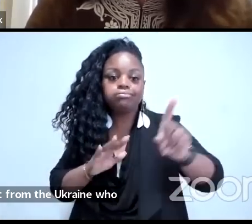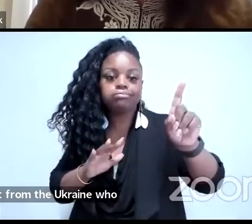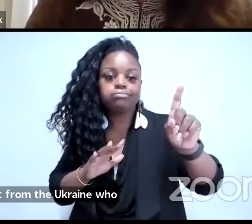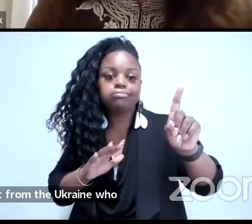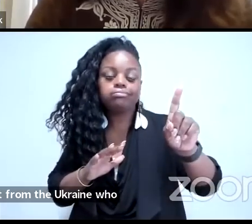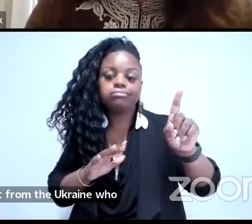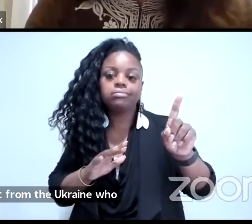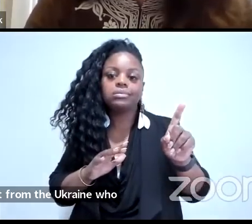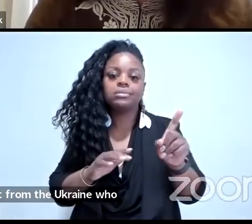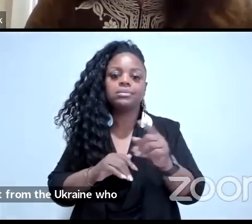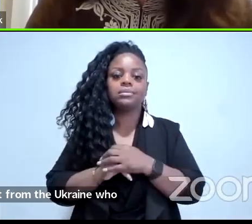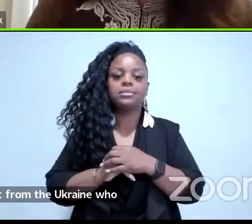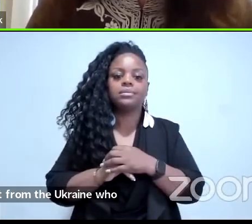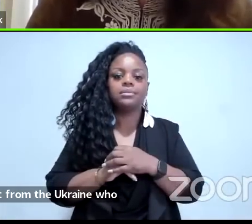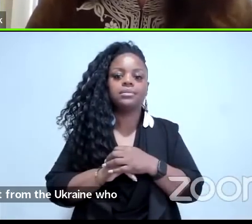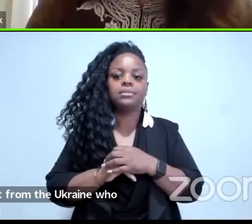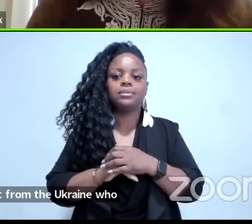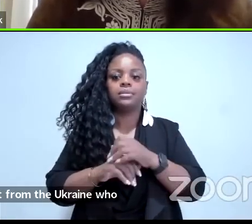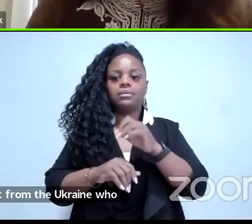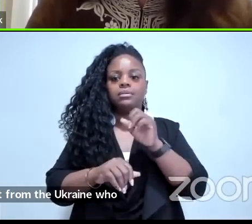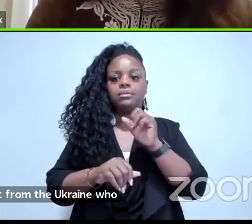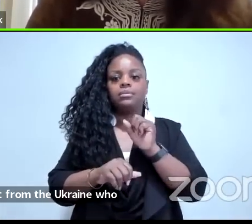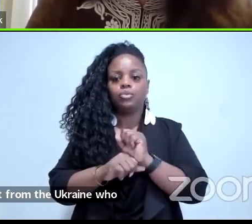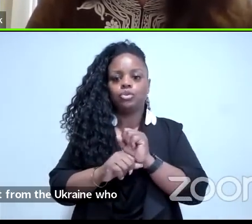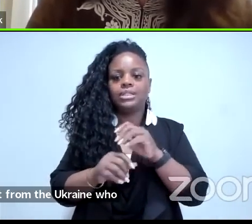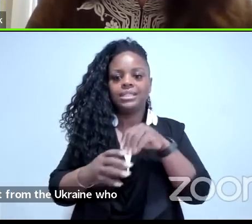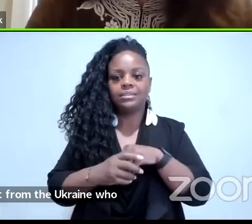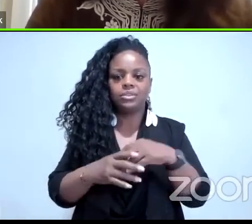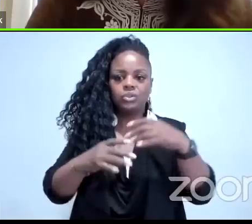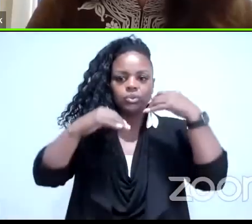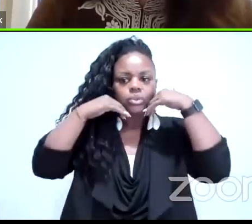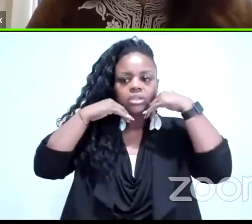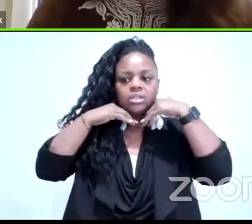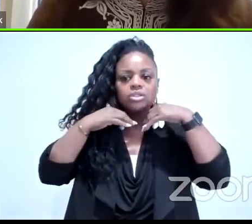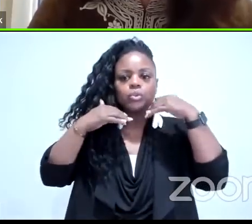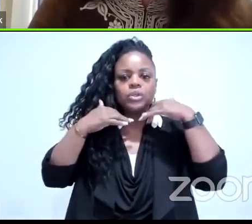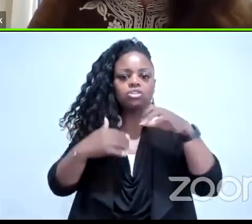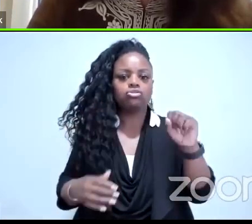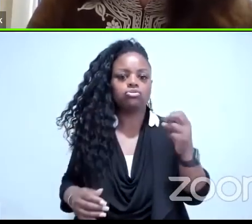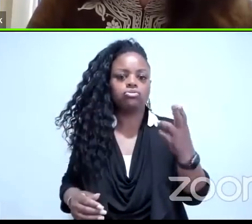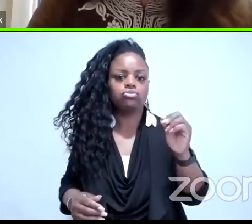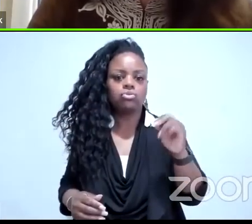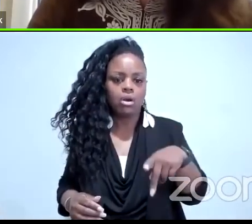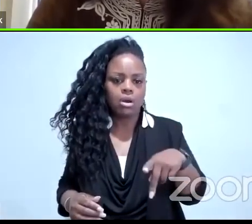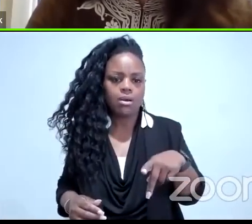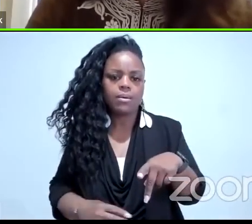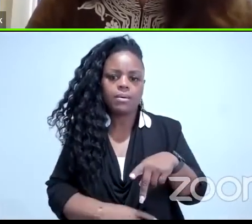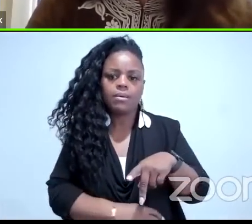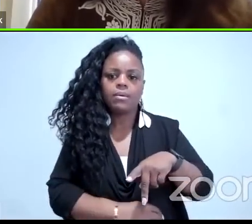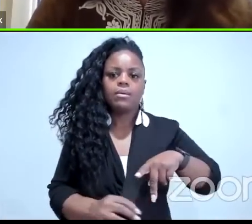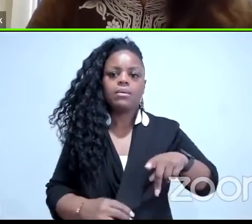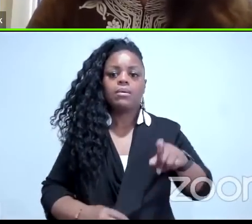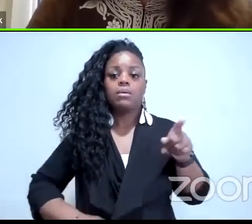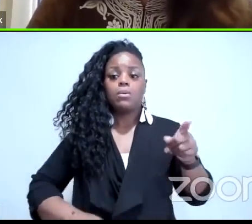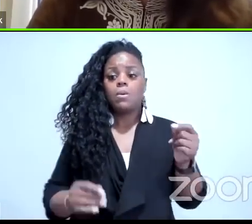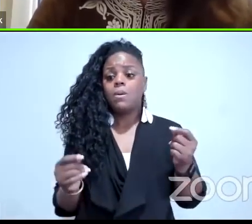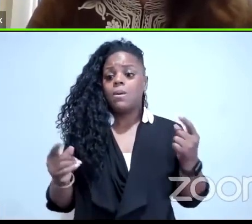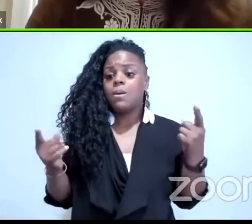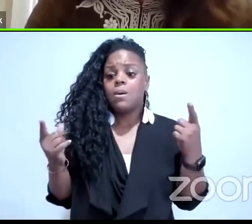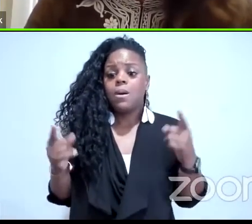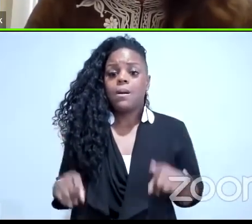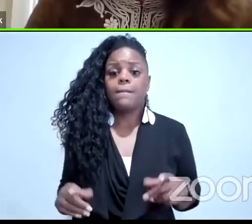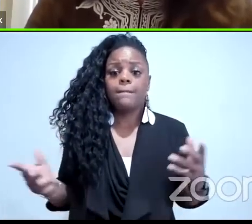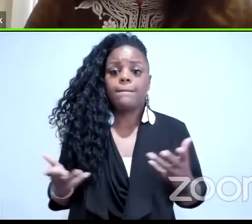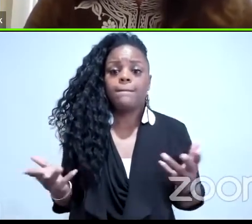she went on a general strike in 1913 with her coworkers, and, you know, a sweatshop owner fired into the crowd and murdered her.